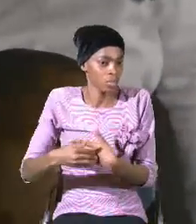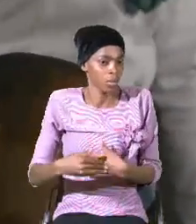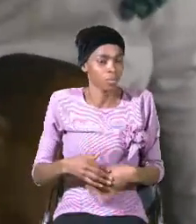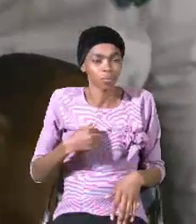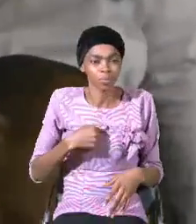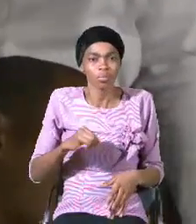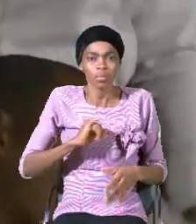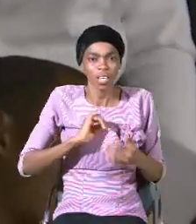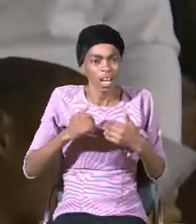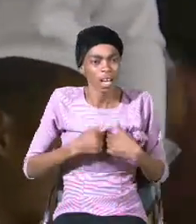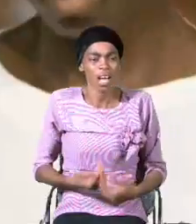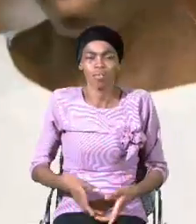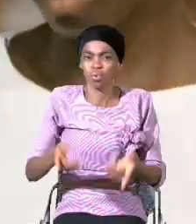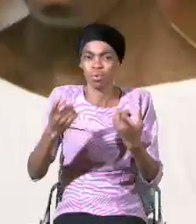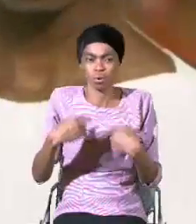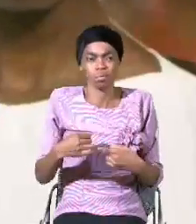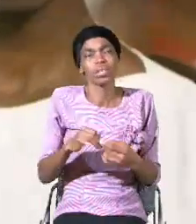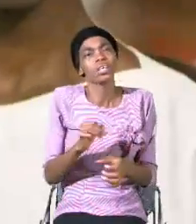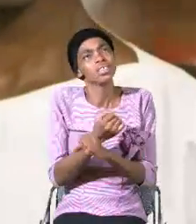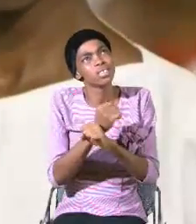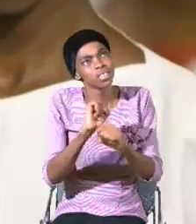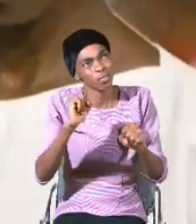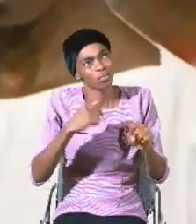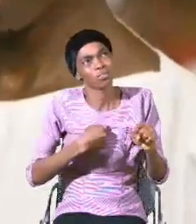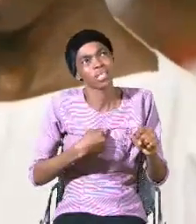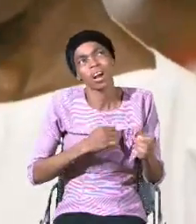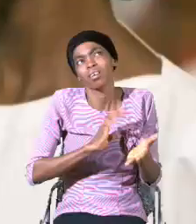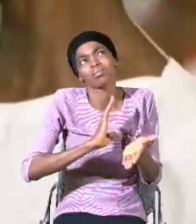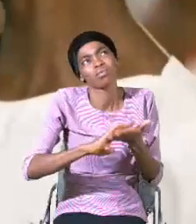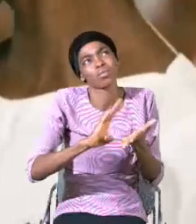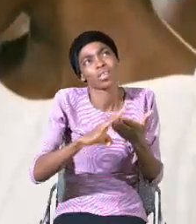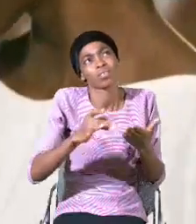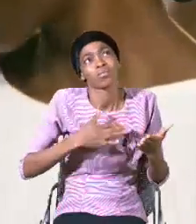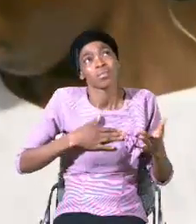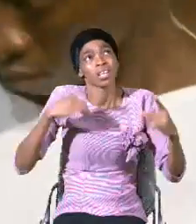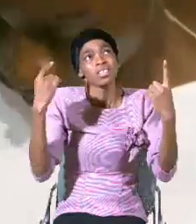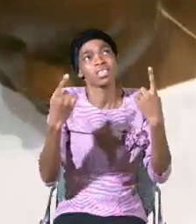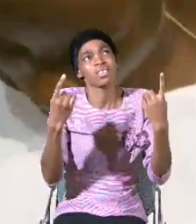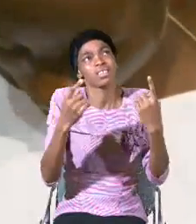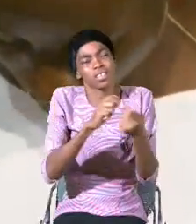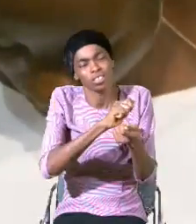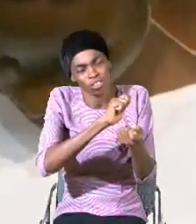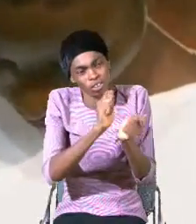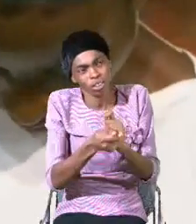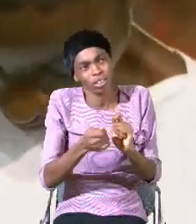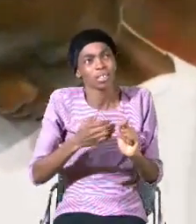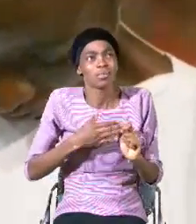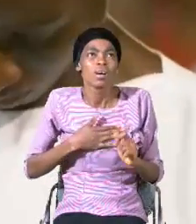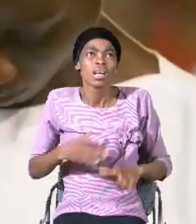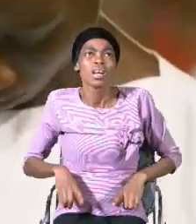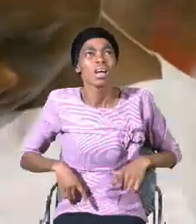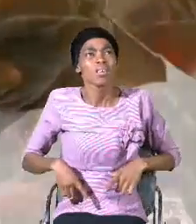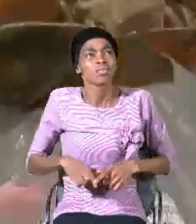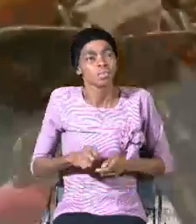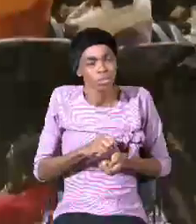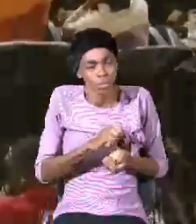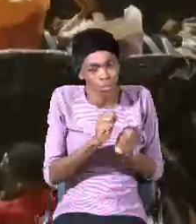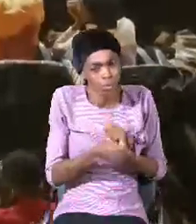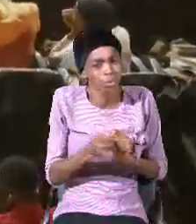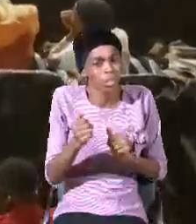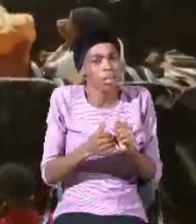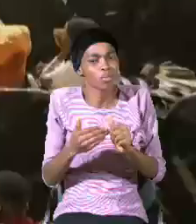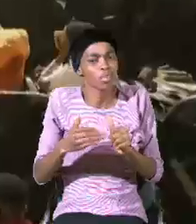you. Save me. Forgive my sin. Change my life. Turn everything around in